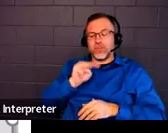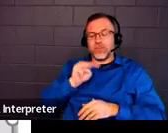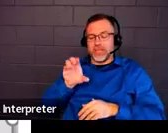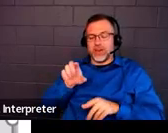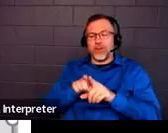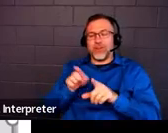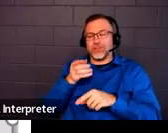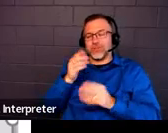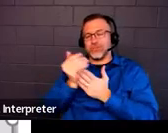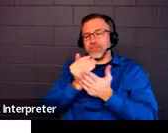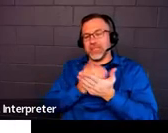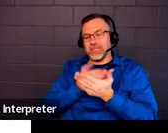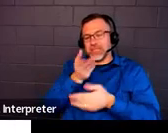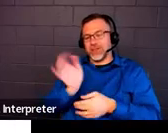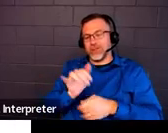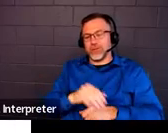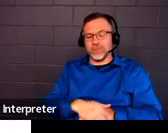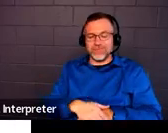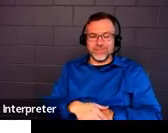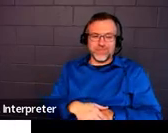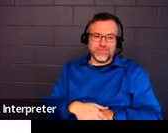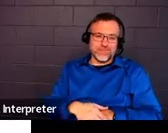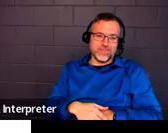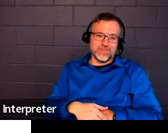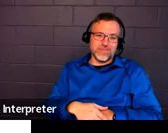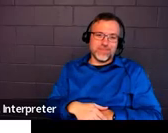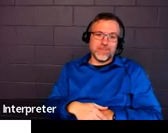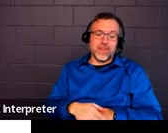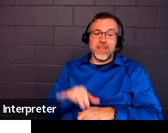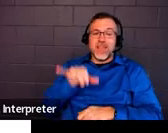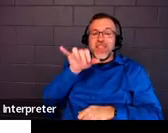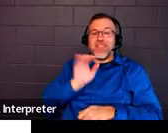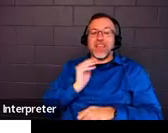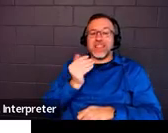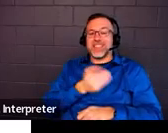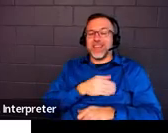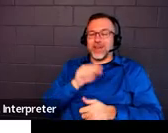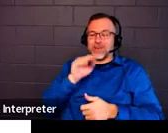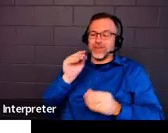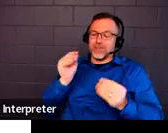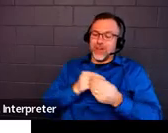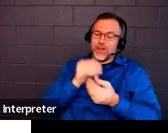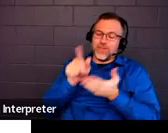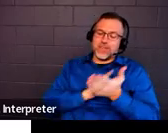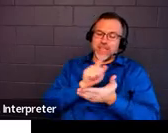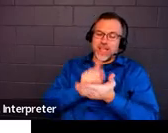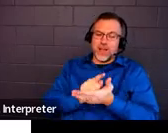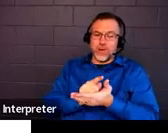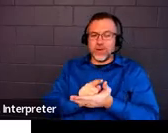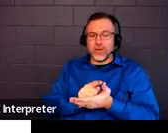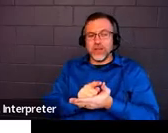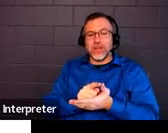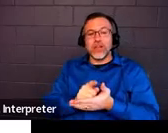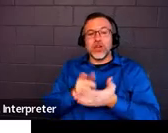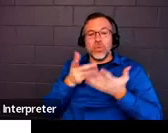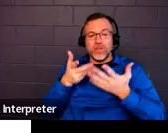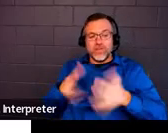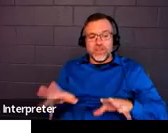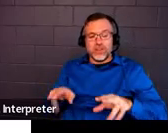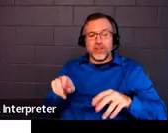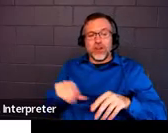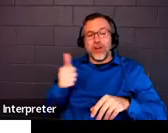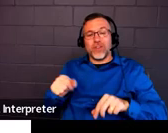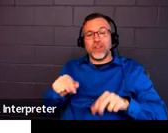there as well. And here is our office hour. So here we are, an alternate assessment. You